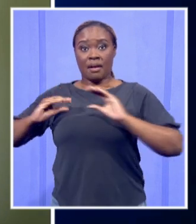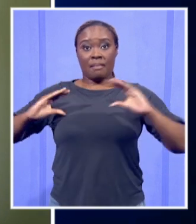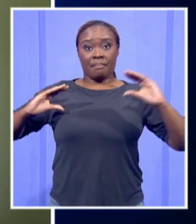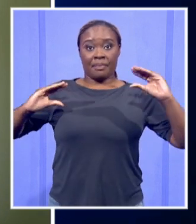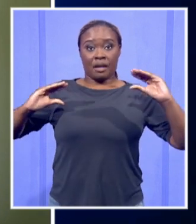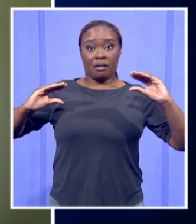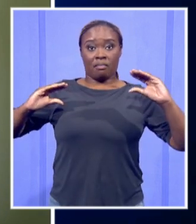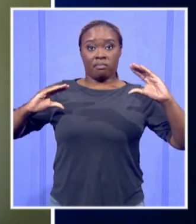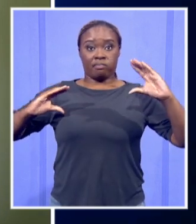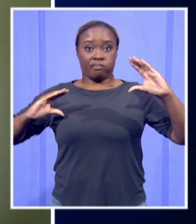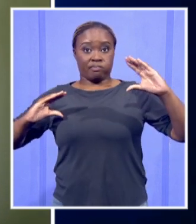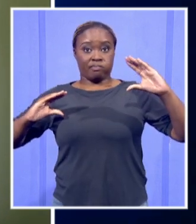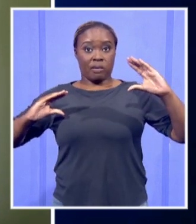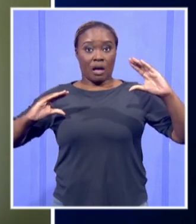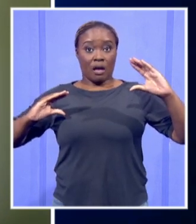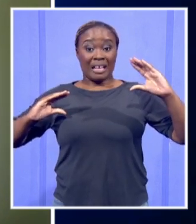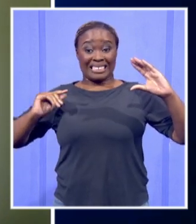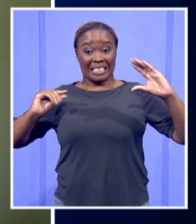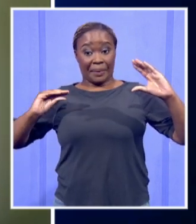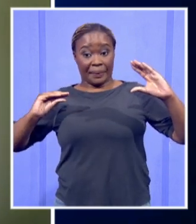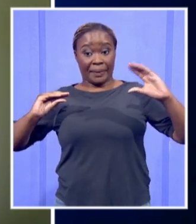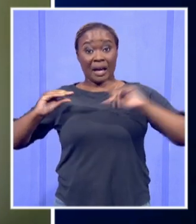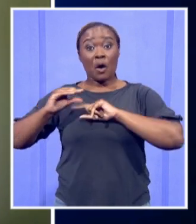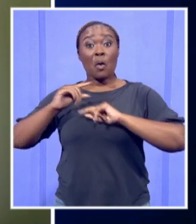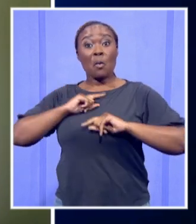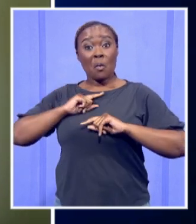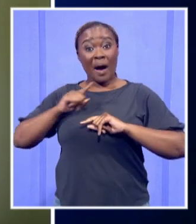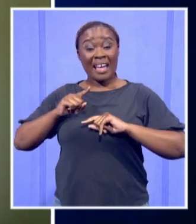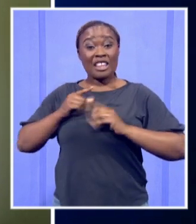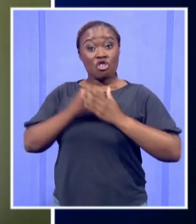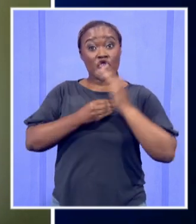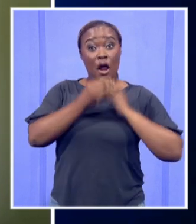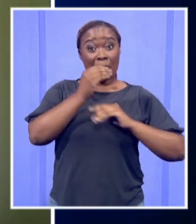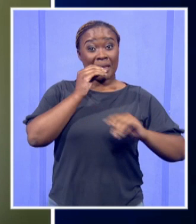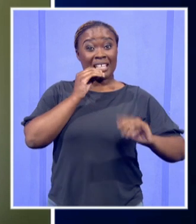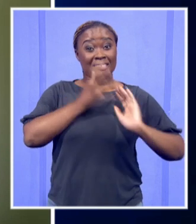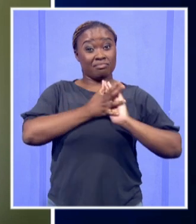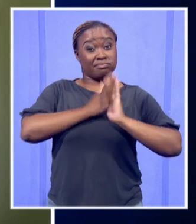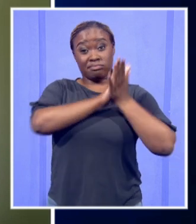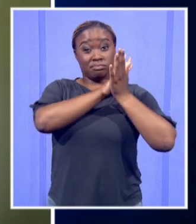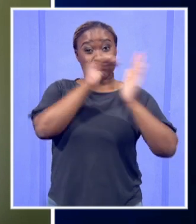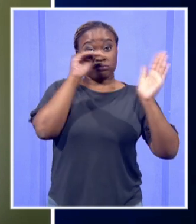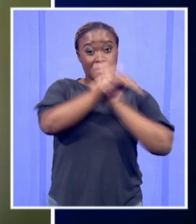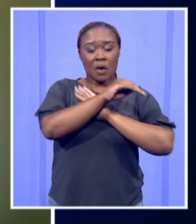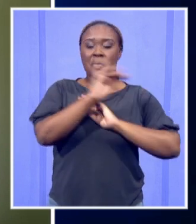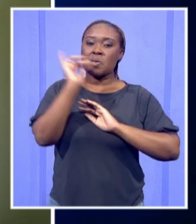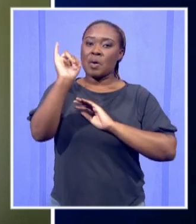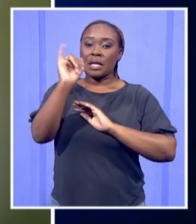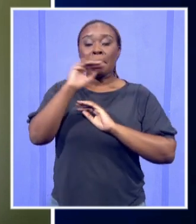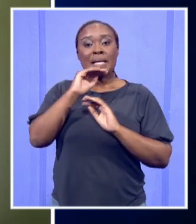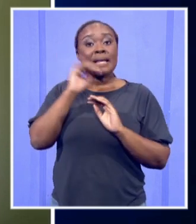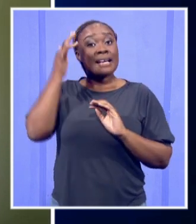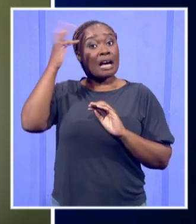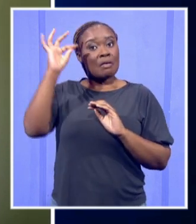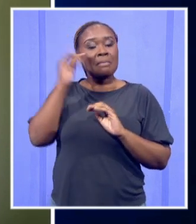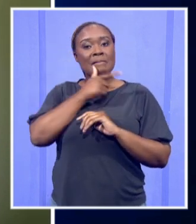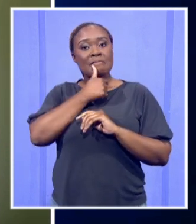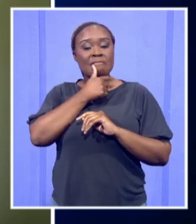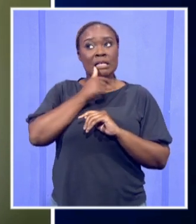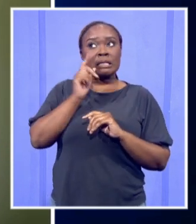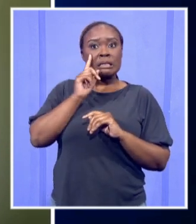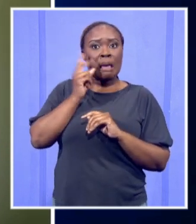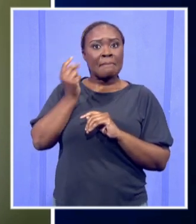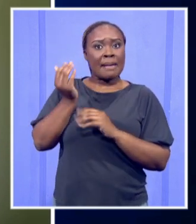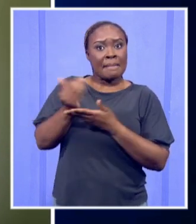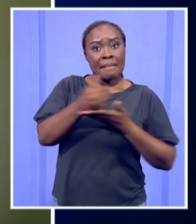cycle gas turbines rather than face the cost of damage to the economy. And so ultimately government is have to come up with the money, and already